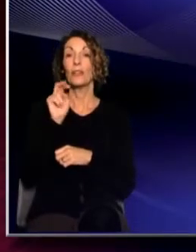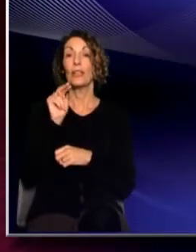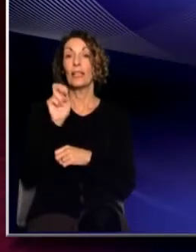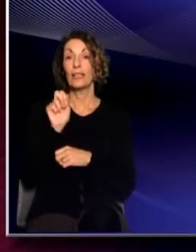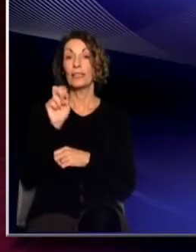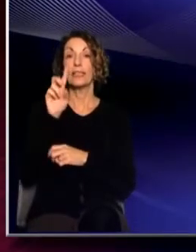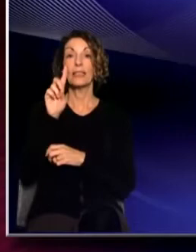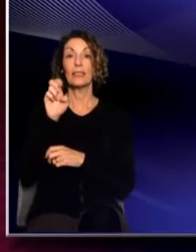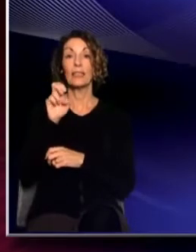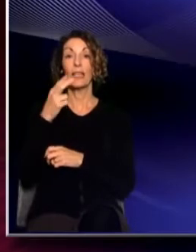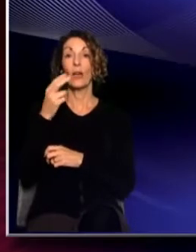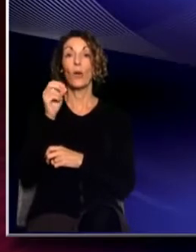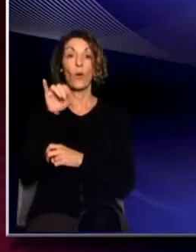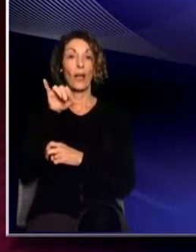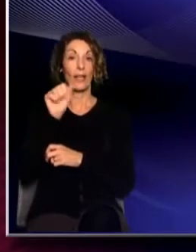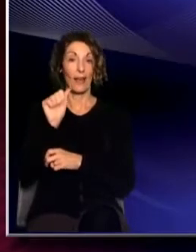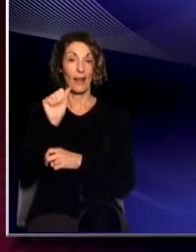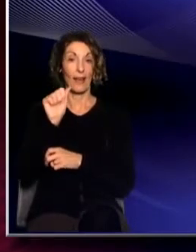DeHoya